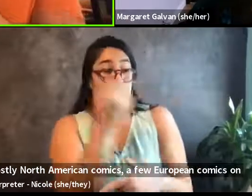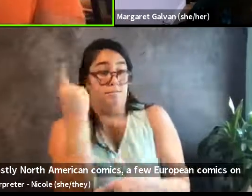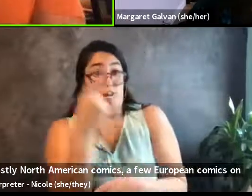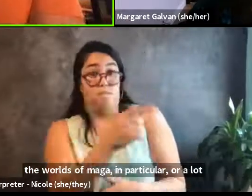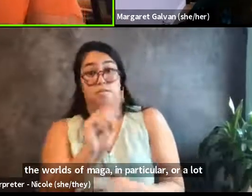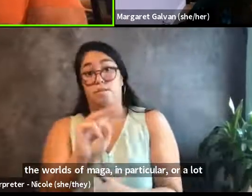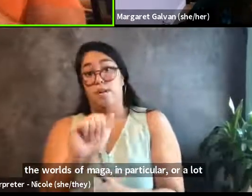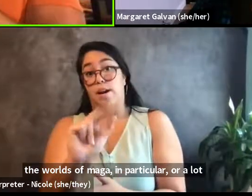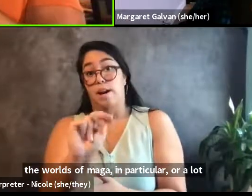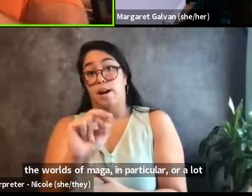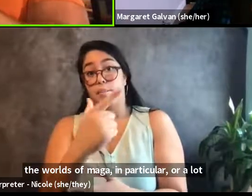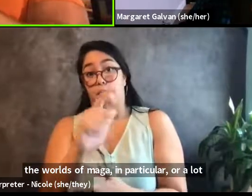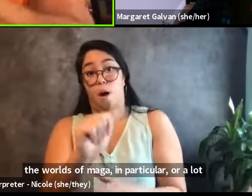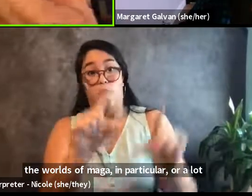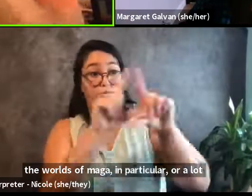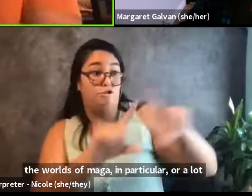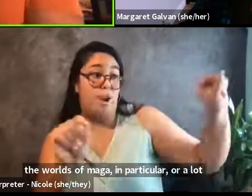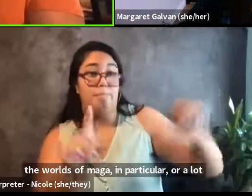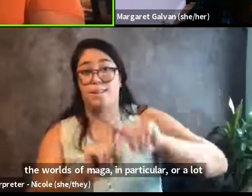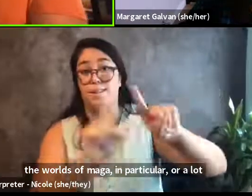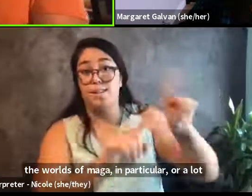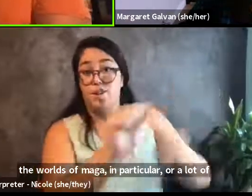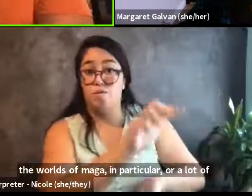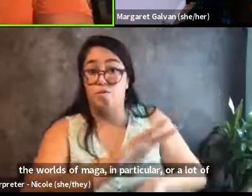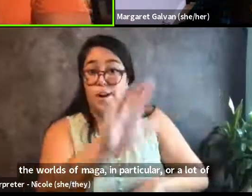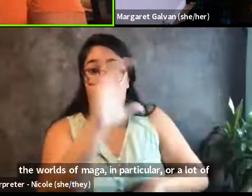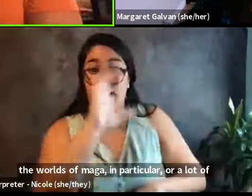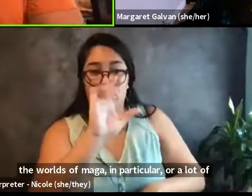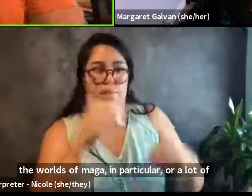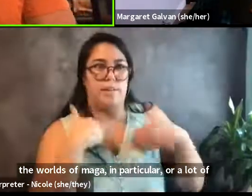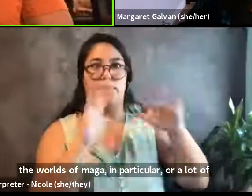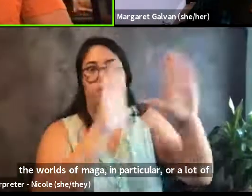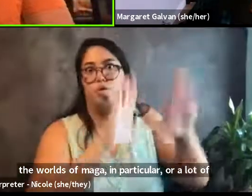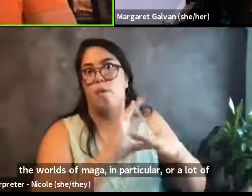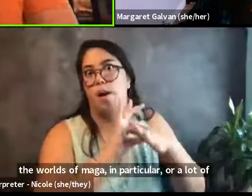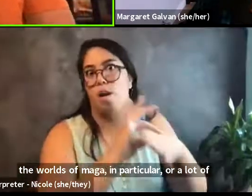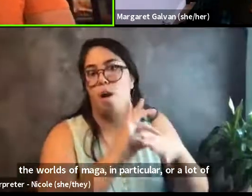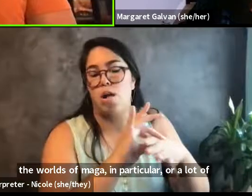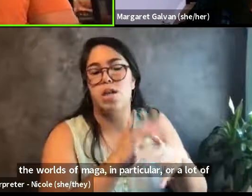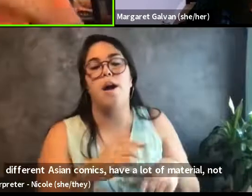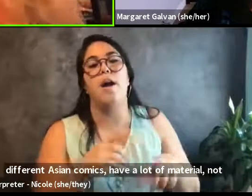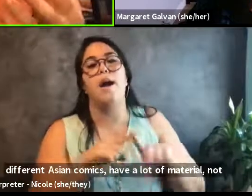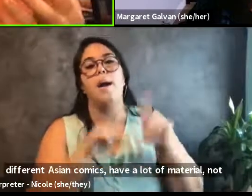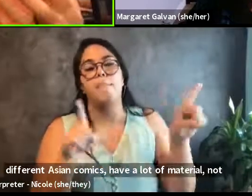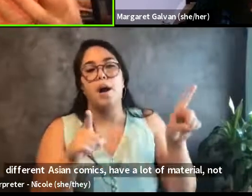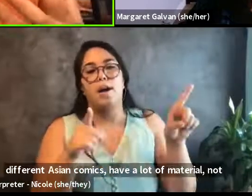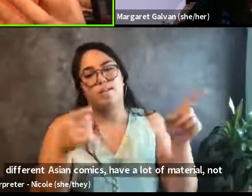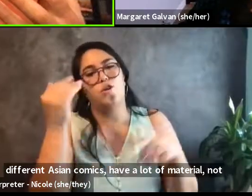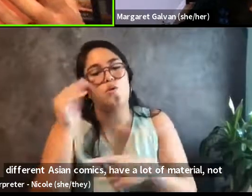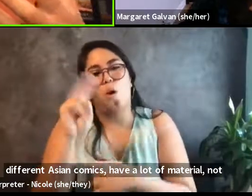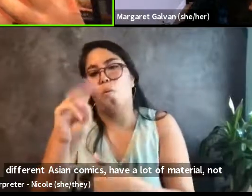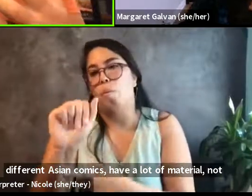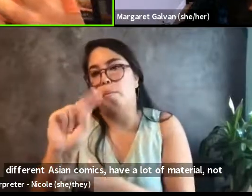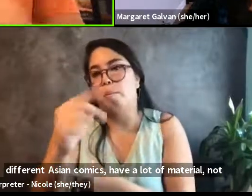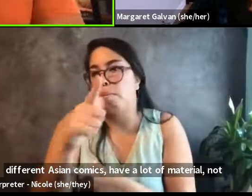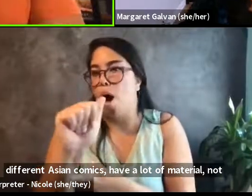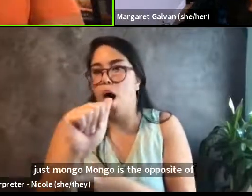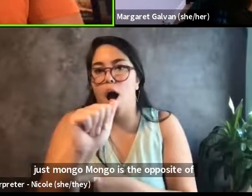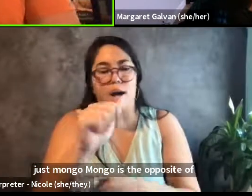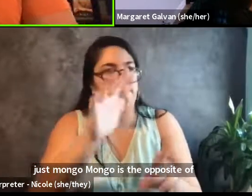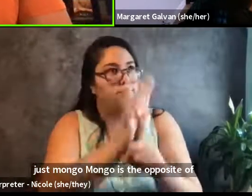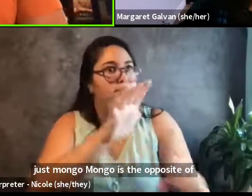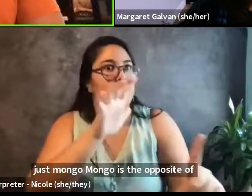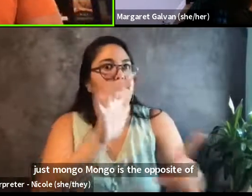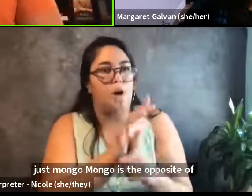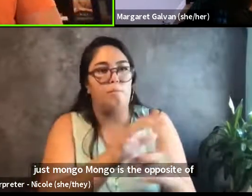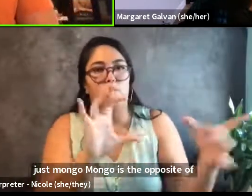uh, a lot of different Asian comics have a lot of material, uh, not just manga, but manga is obviously the biggest, um, uh, industry